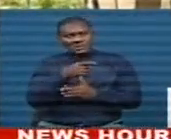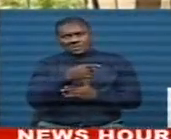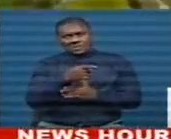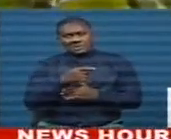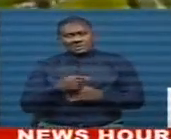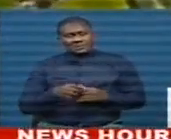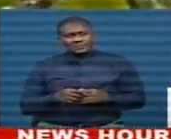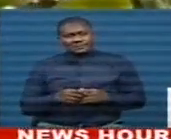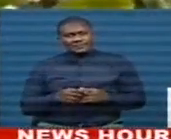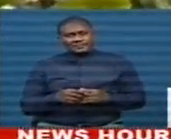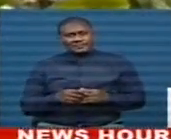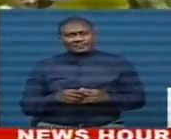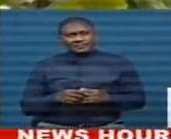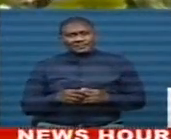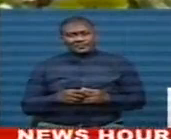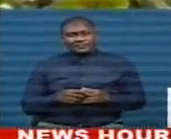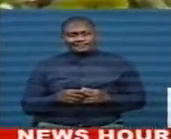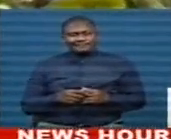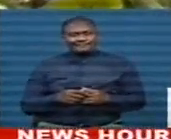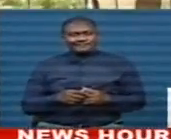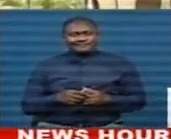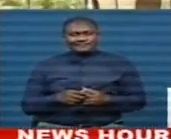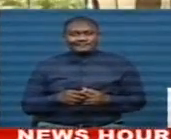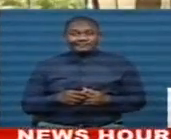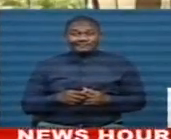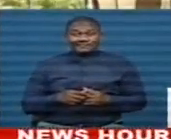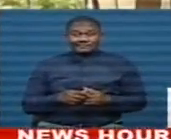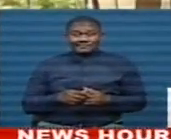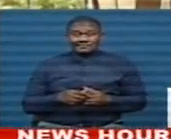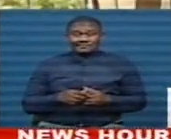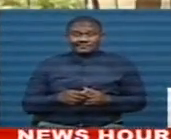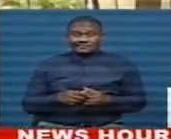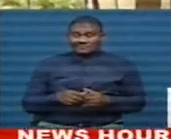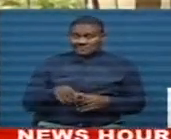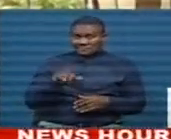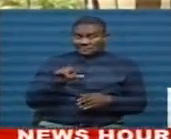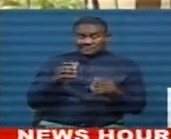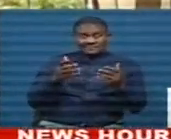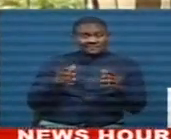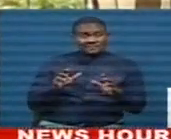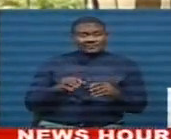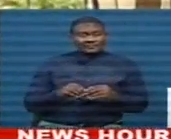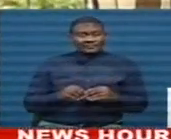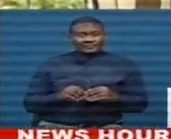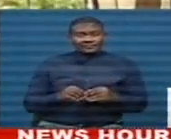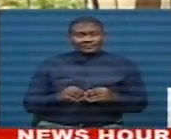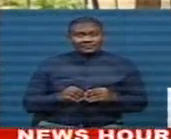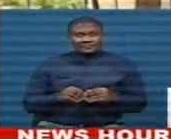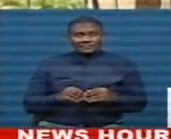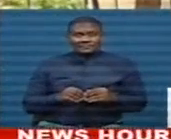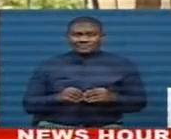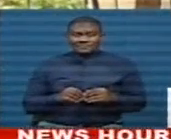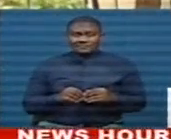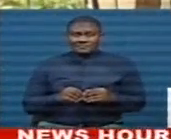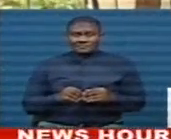productive existing cashew trees. So when that is done, the graft union is established, then